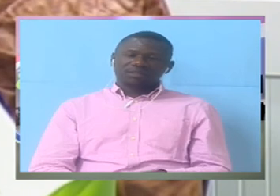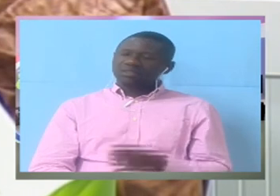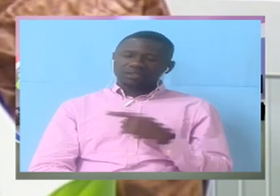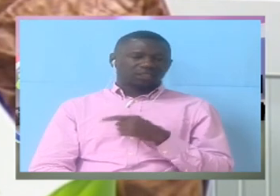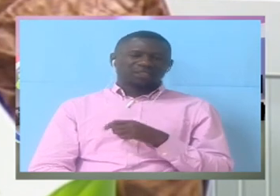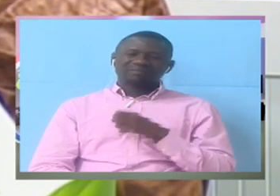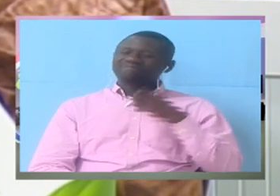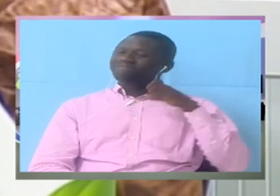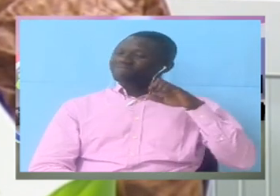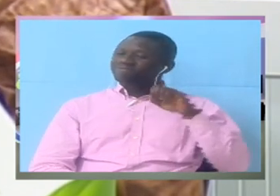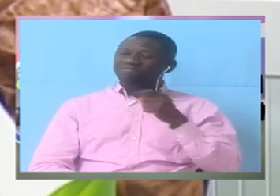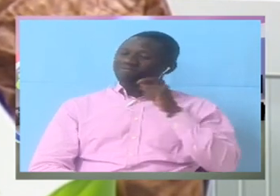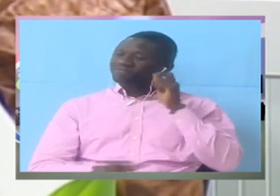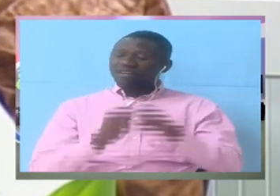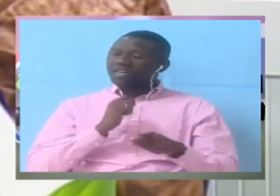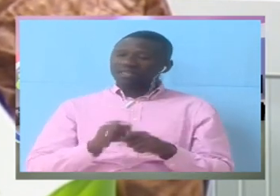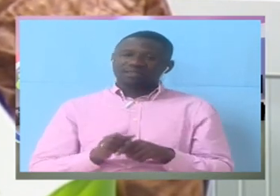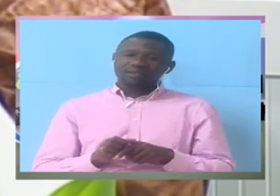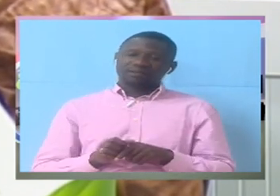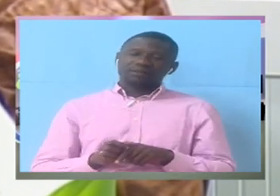Number five. That is a cemetery.